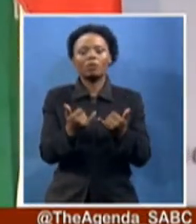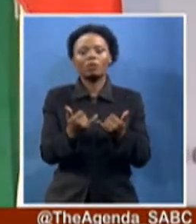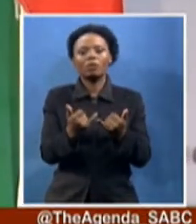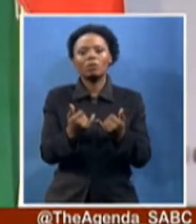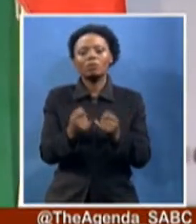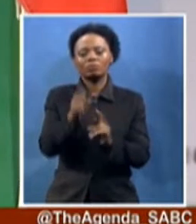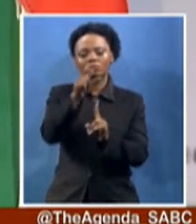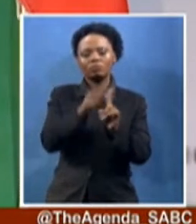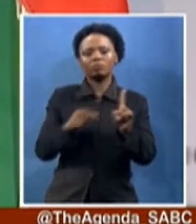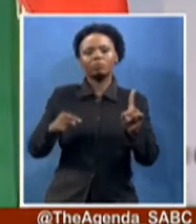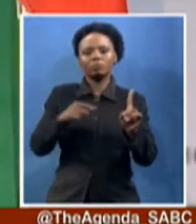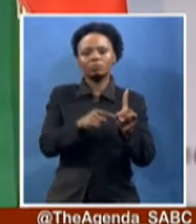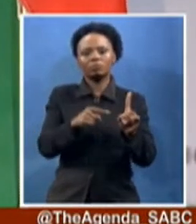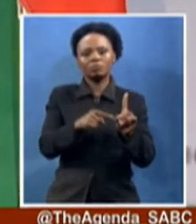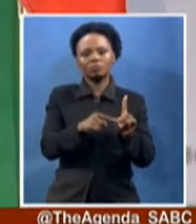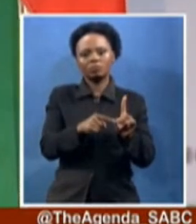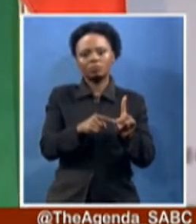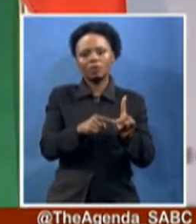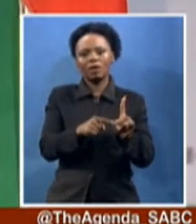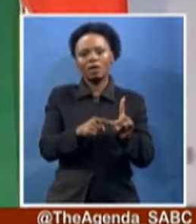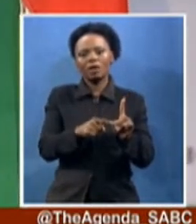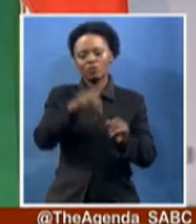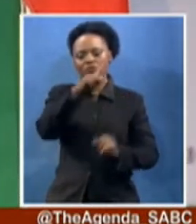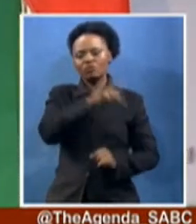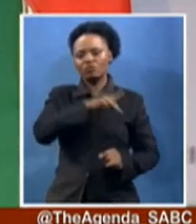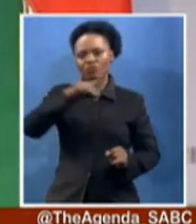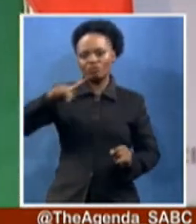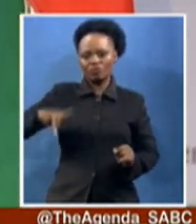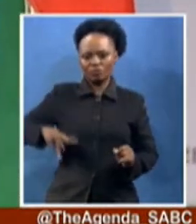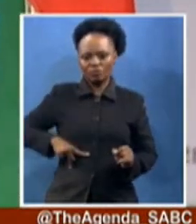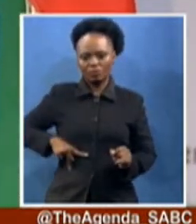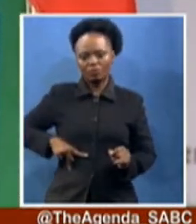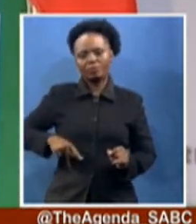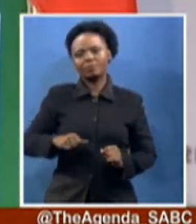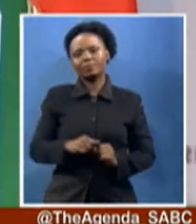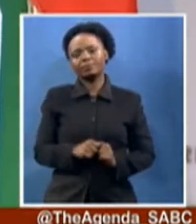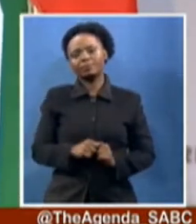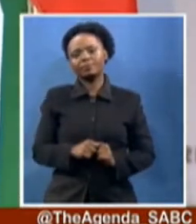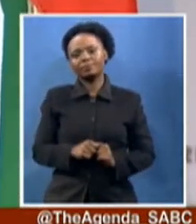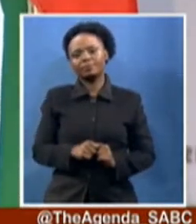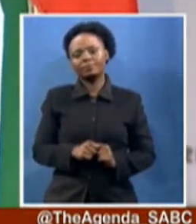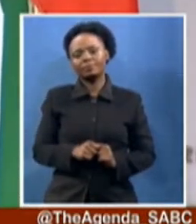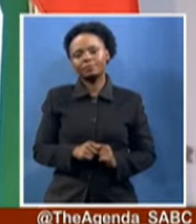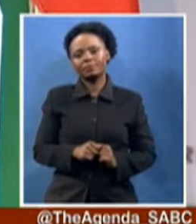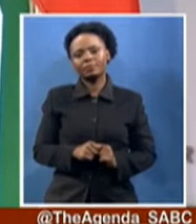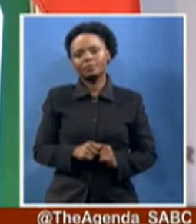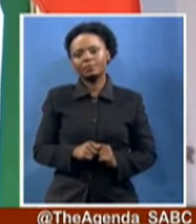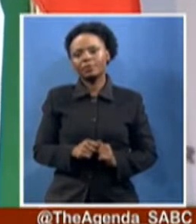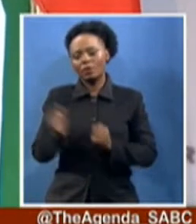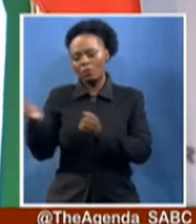Premier to come and welcome everyone here.